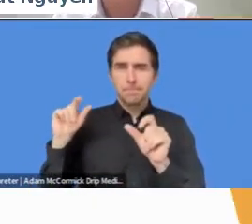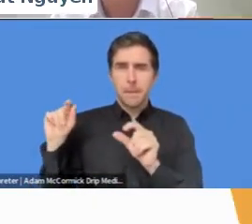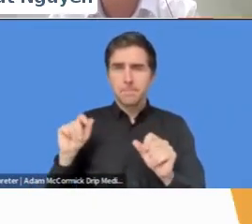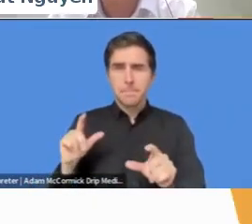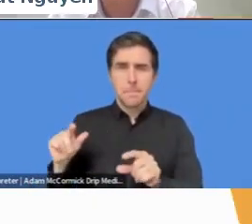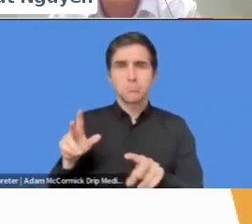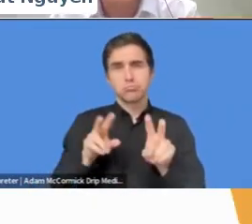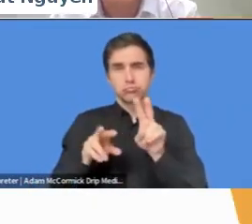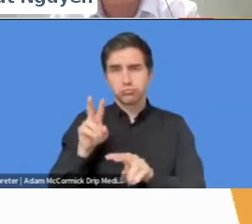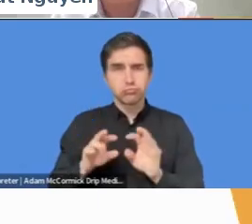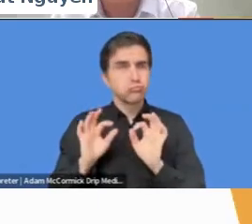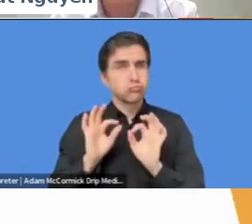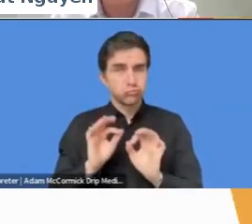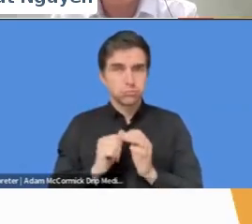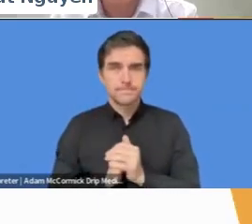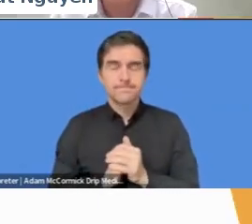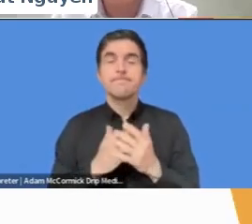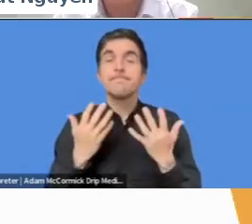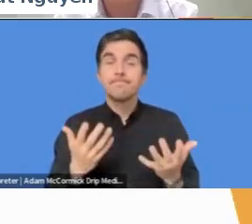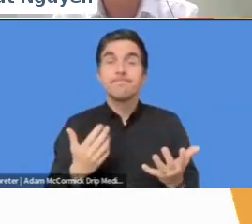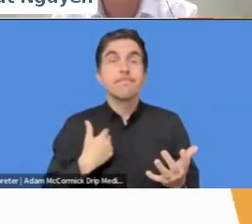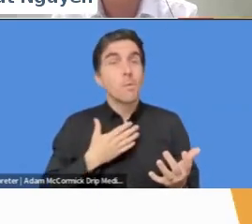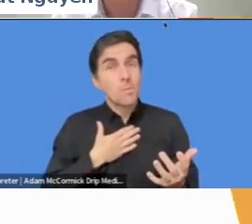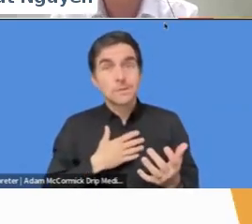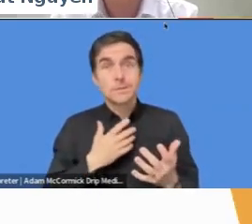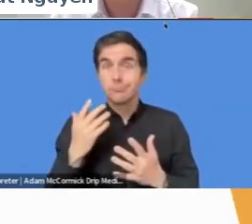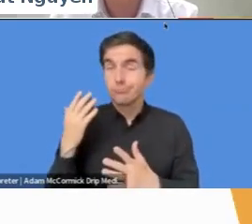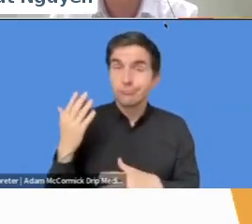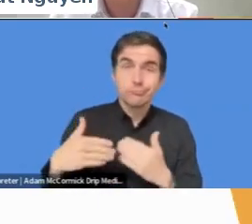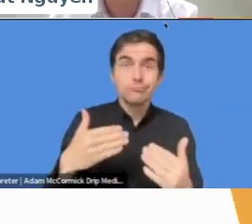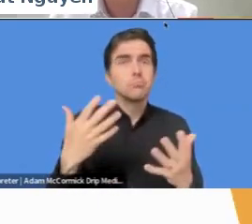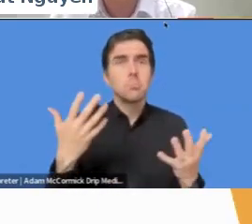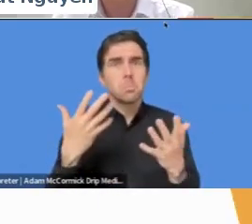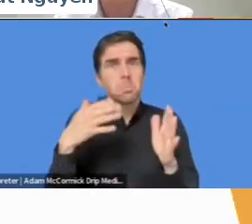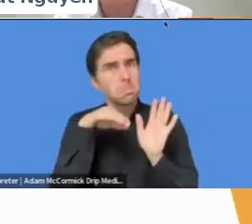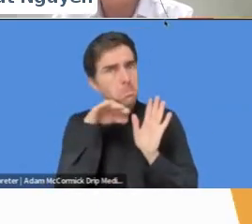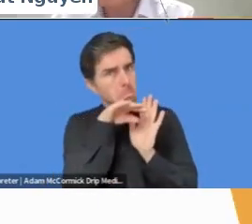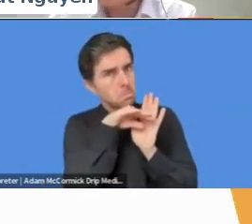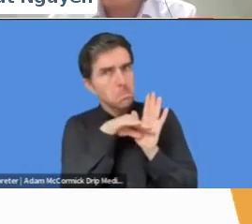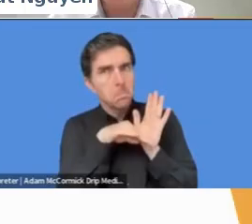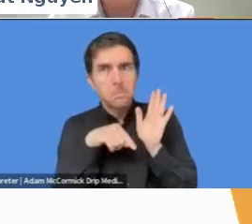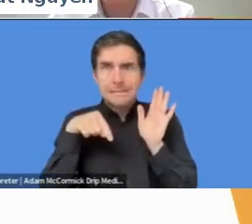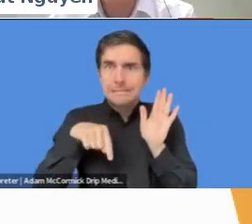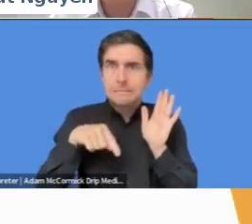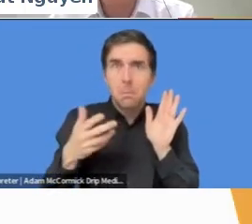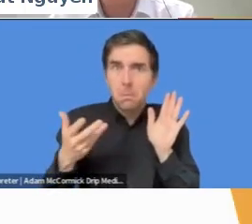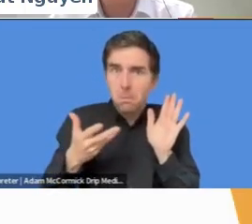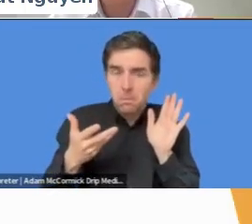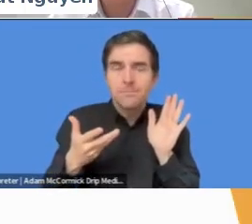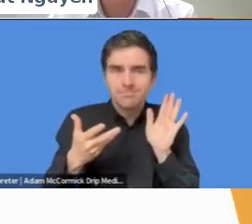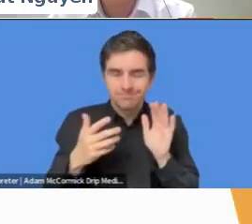on overview of the Transform initiative by the ILO office in Zambia.